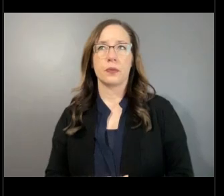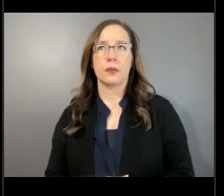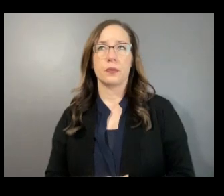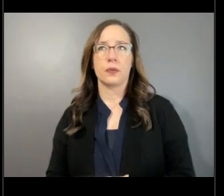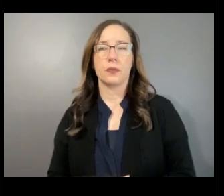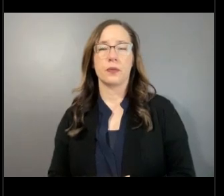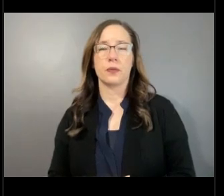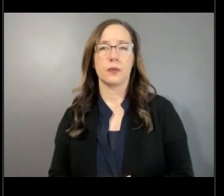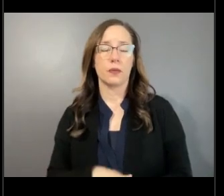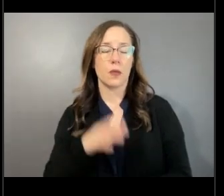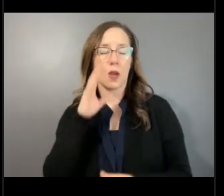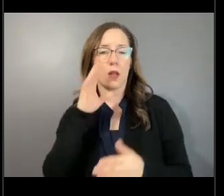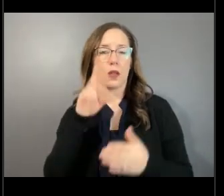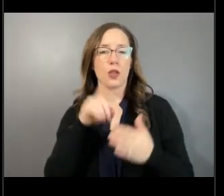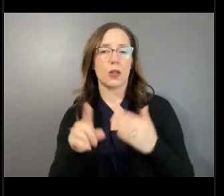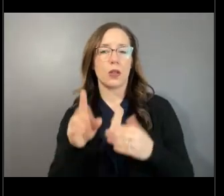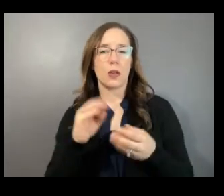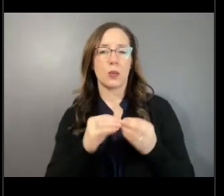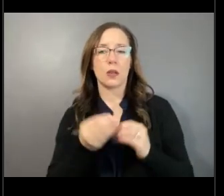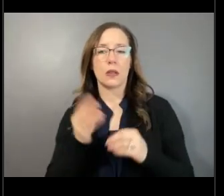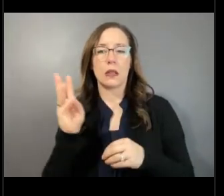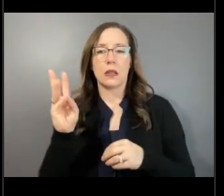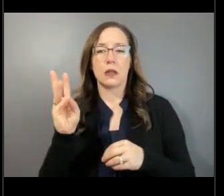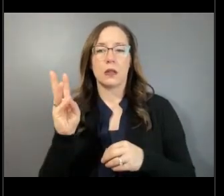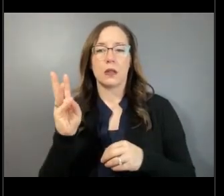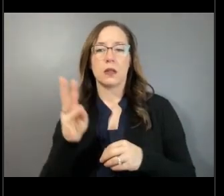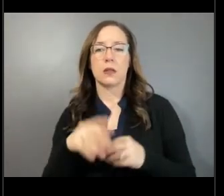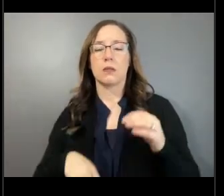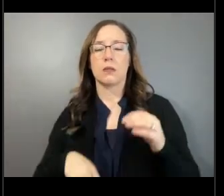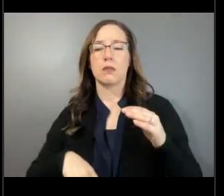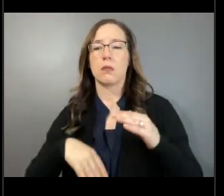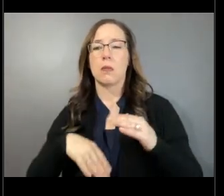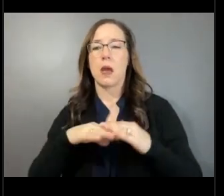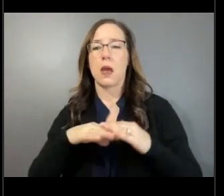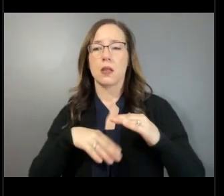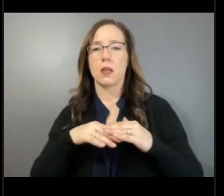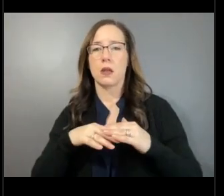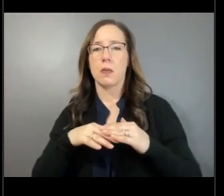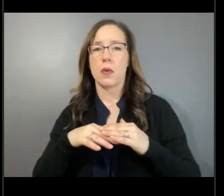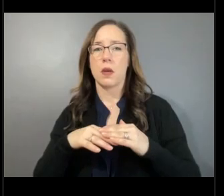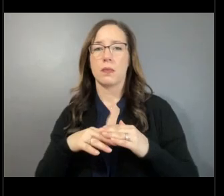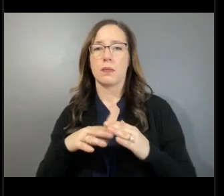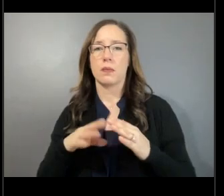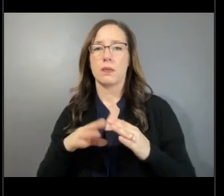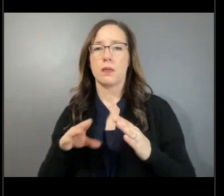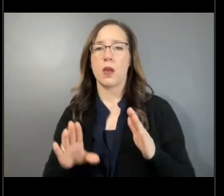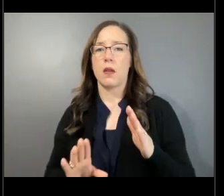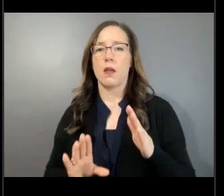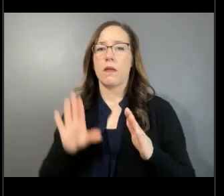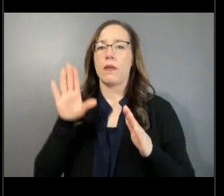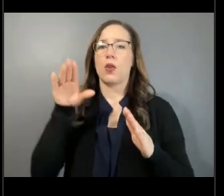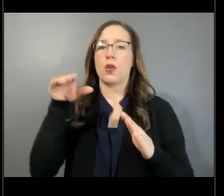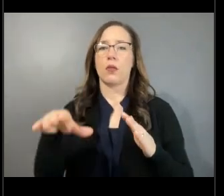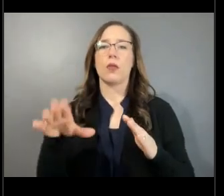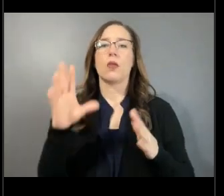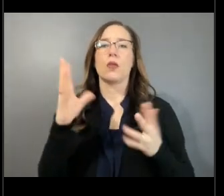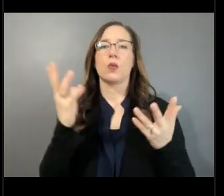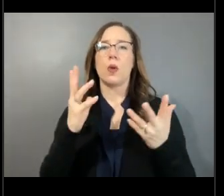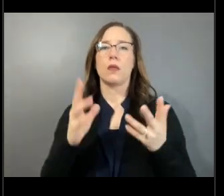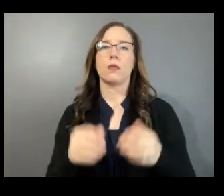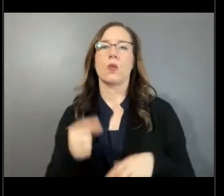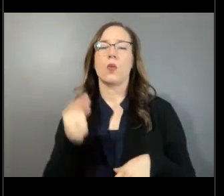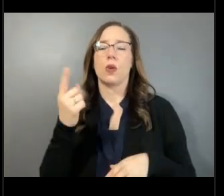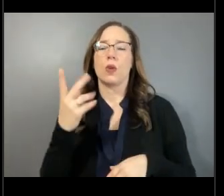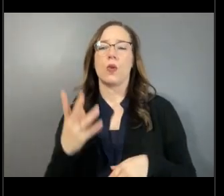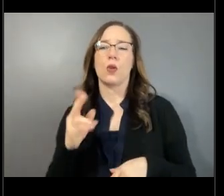On to knowledge check 6. The maximum vertical floor level change allowed is 1/4